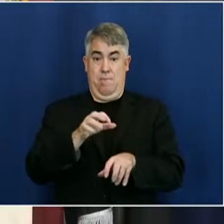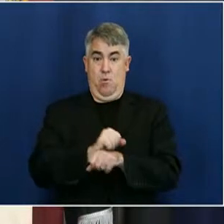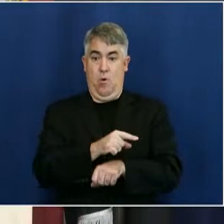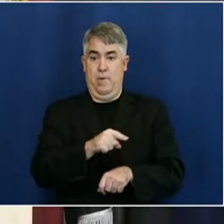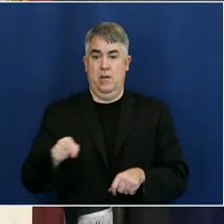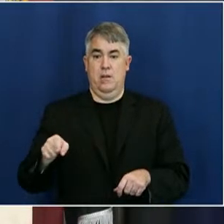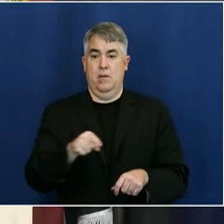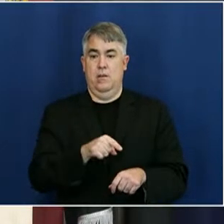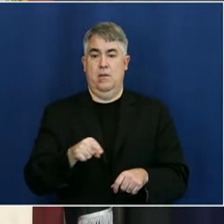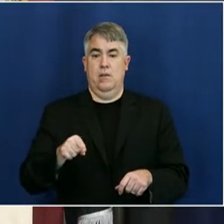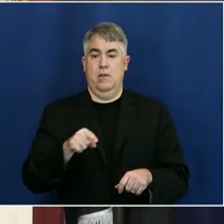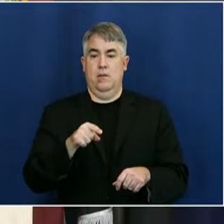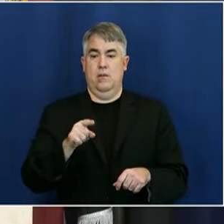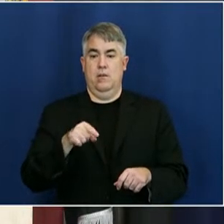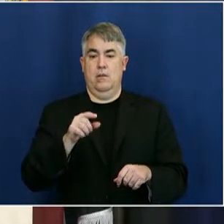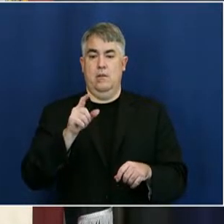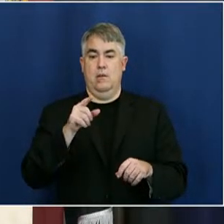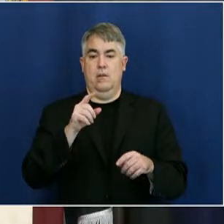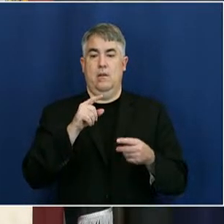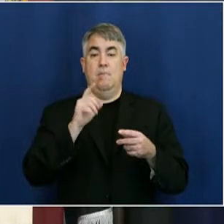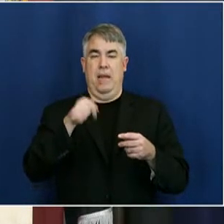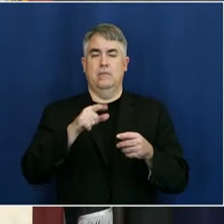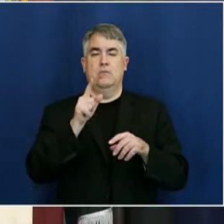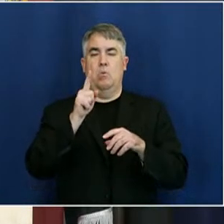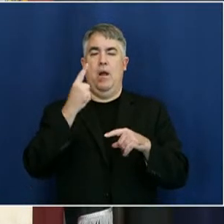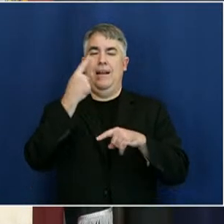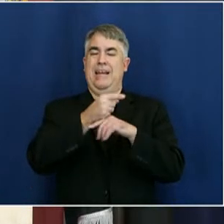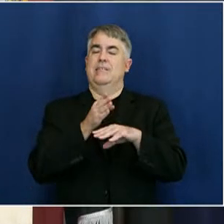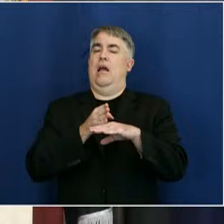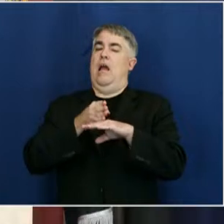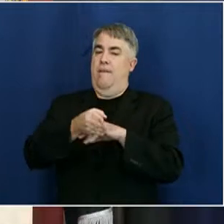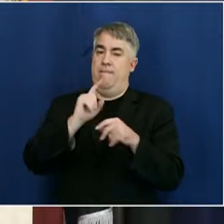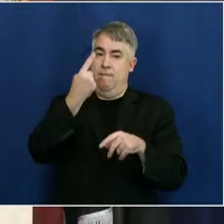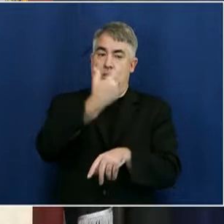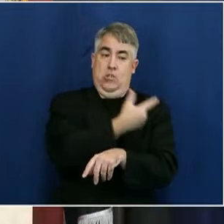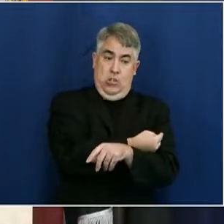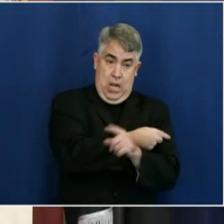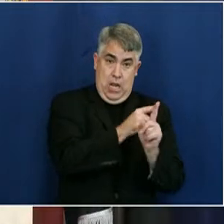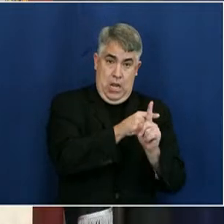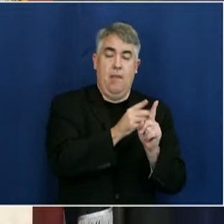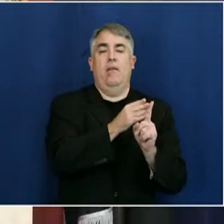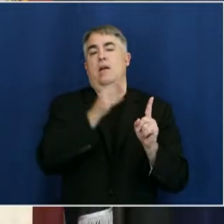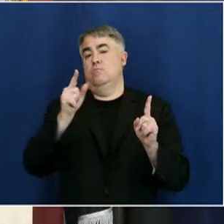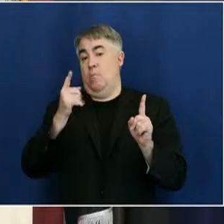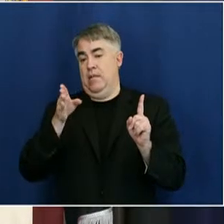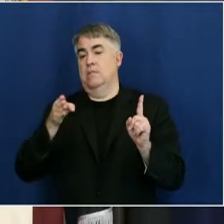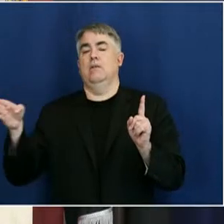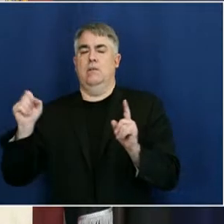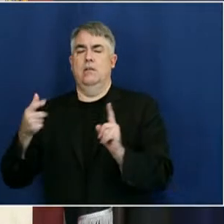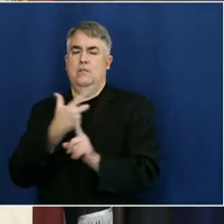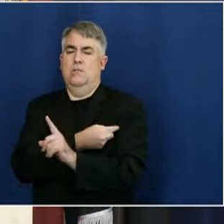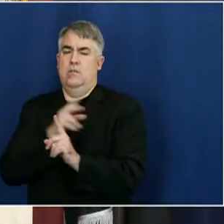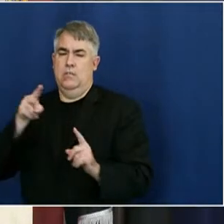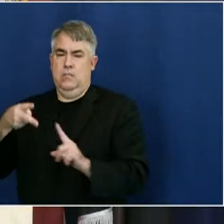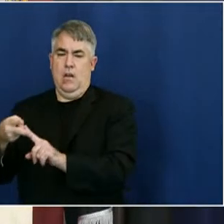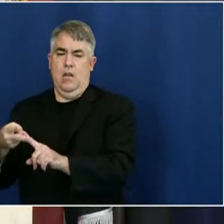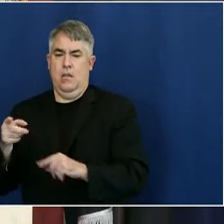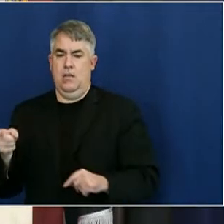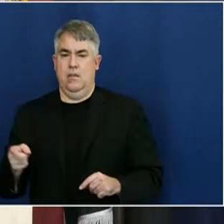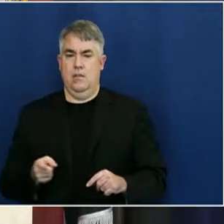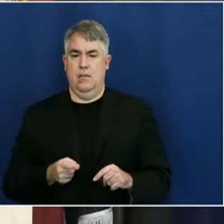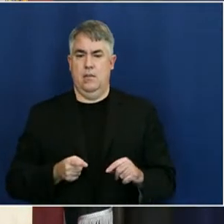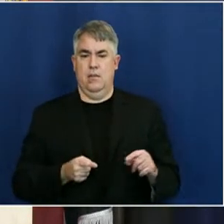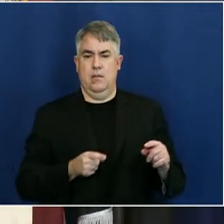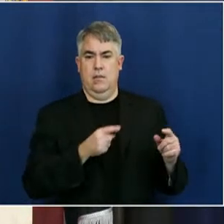usually rescheduled, within a few days. So I don't think we're in any peril of having second dose appointments go 6